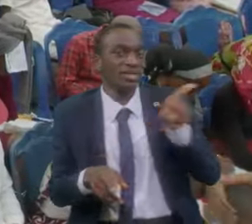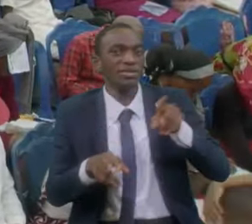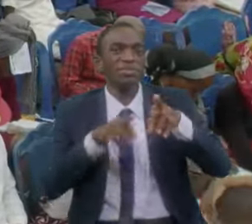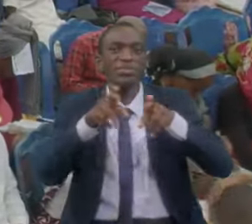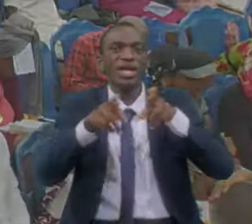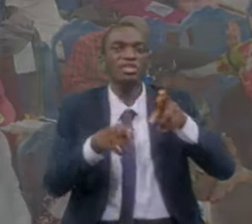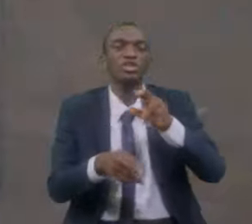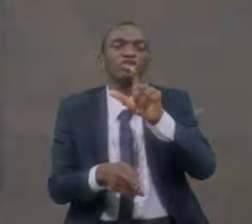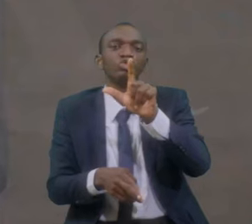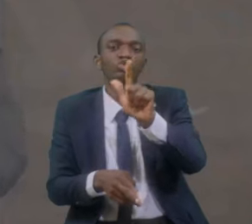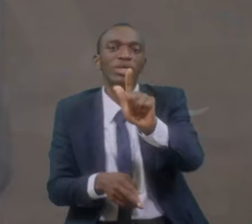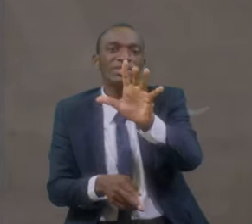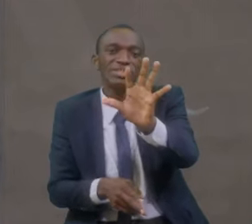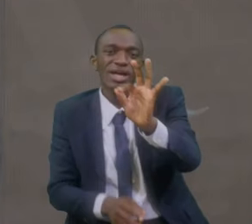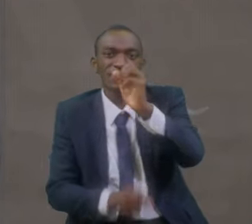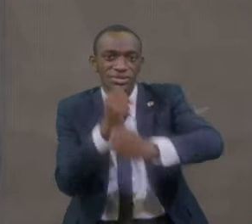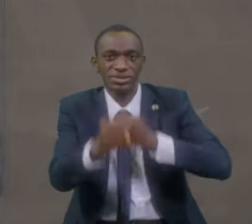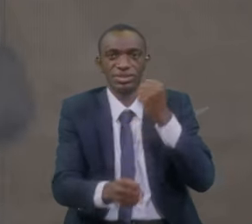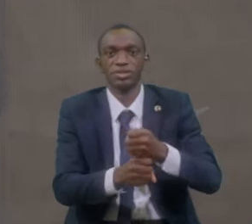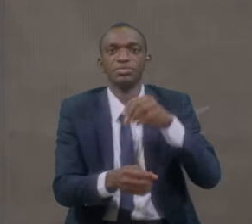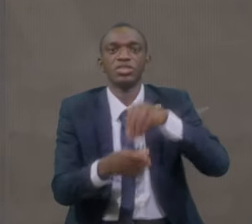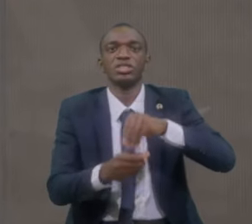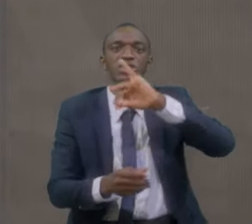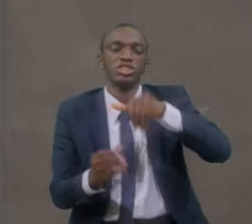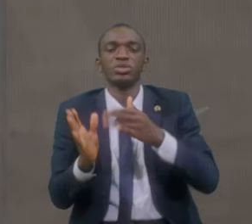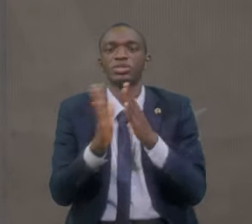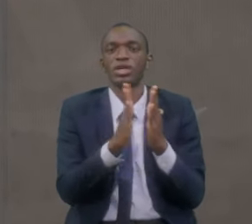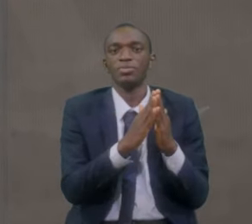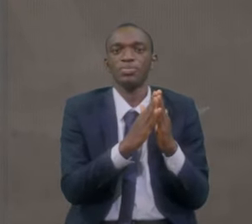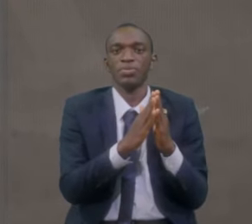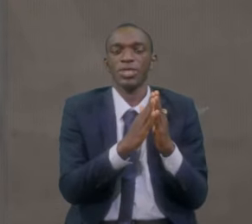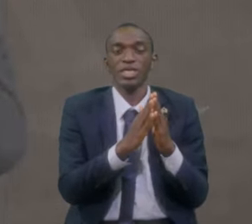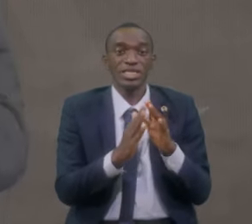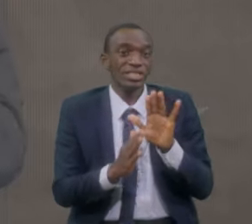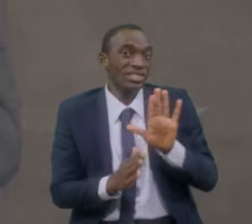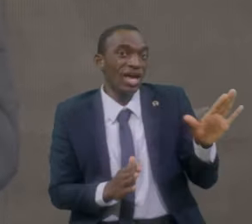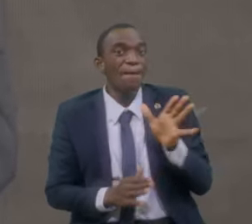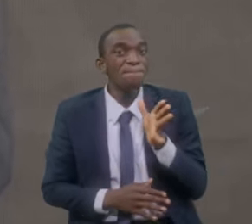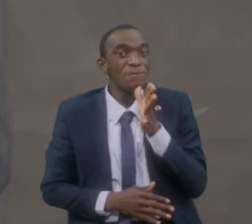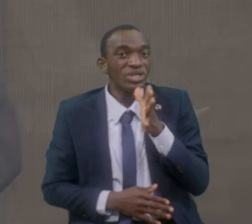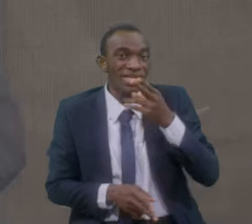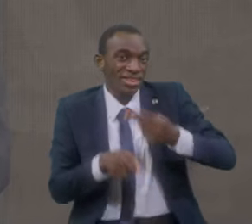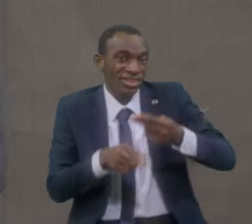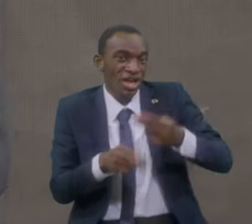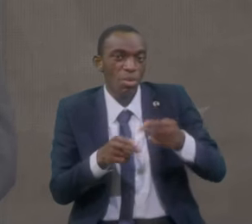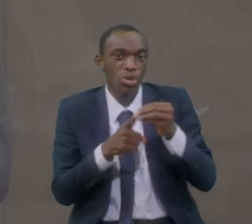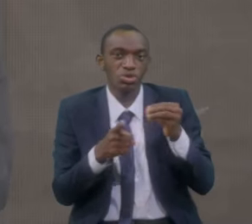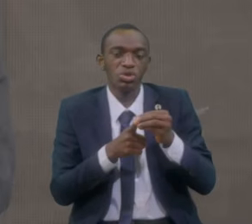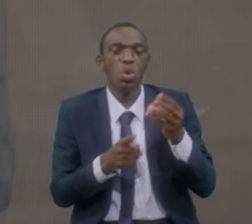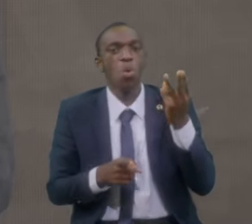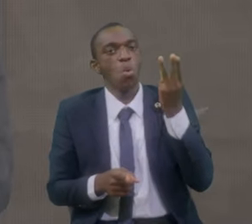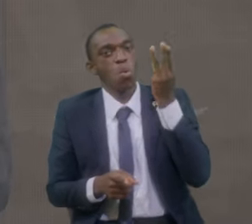29 years in Jerusalem. His mother's name also was